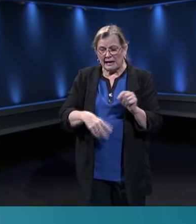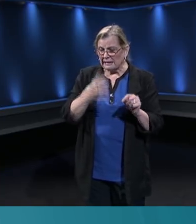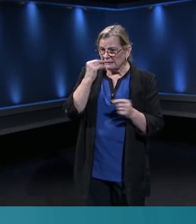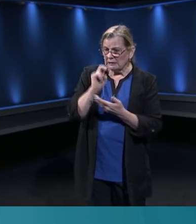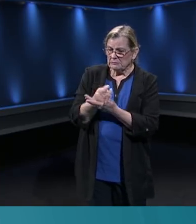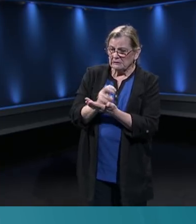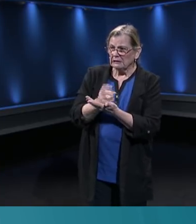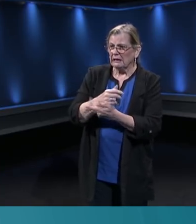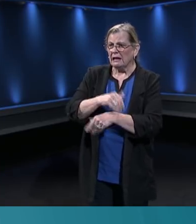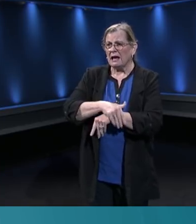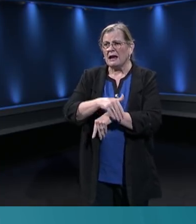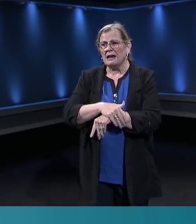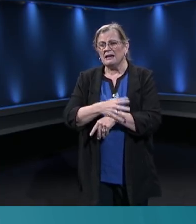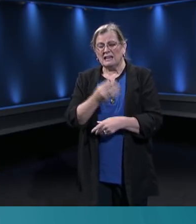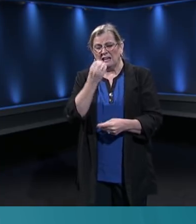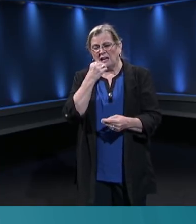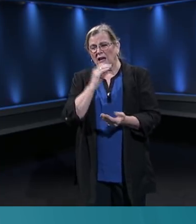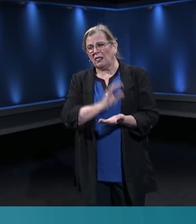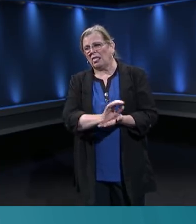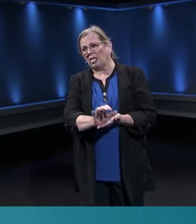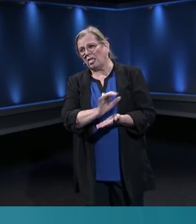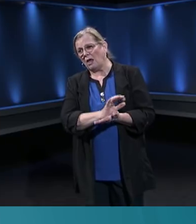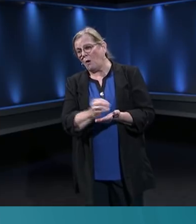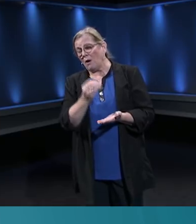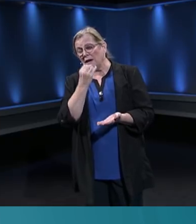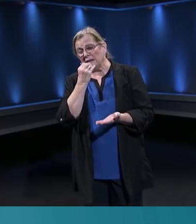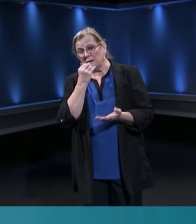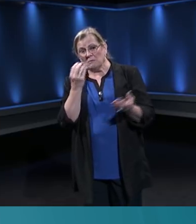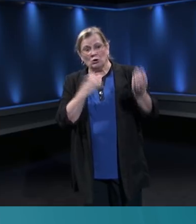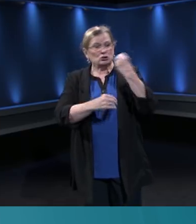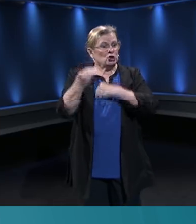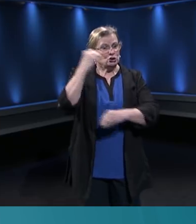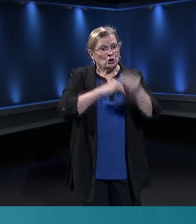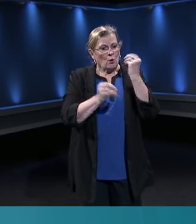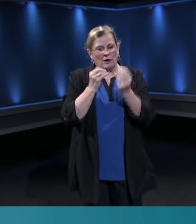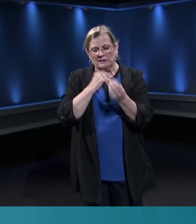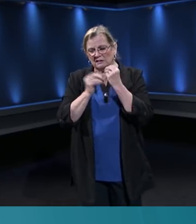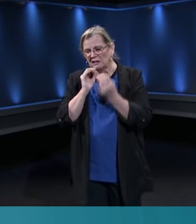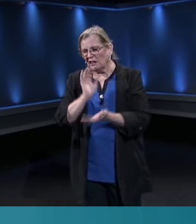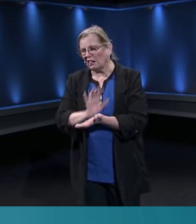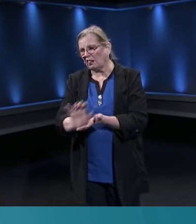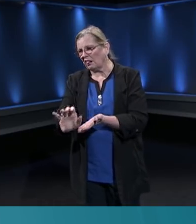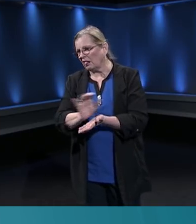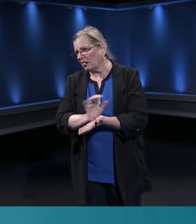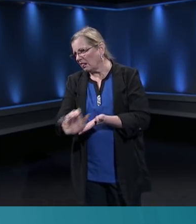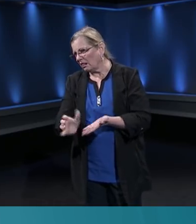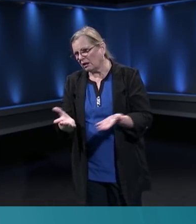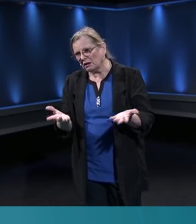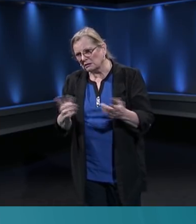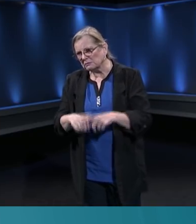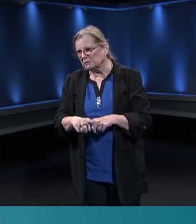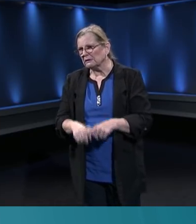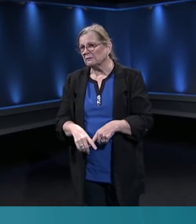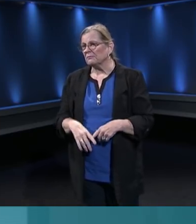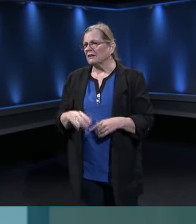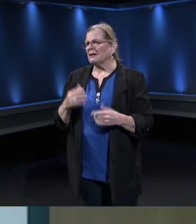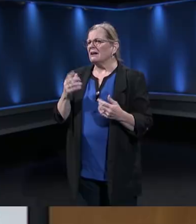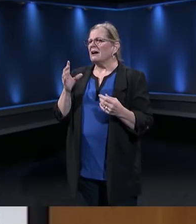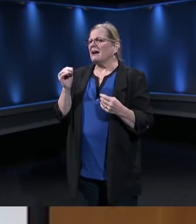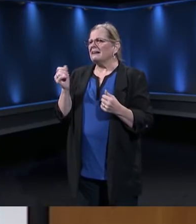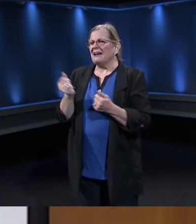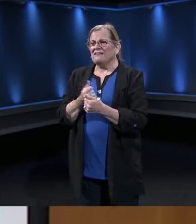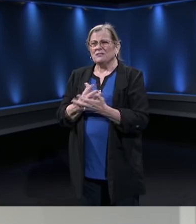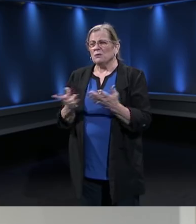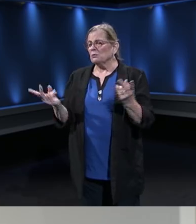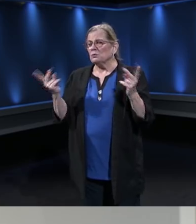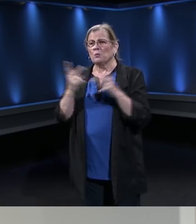and might eat more or less than usual, but that could be typical development until it's really impacting that daily functioning. You